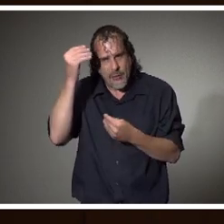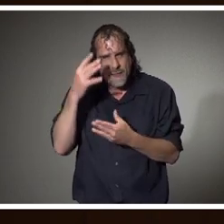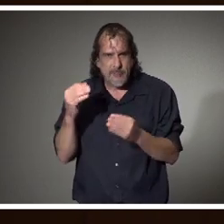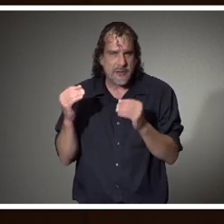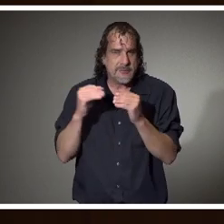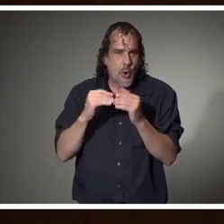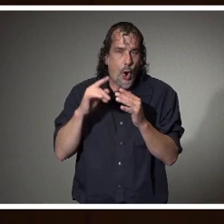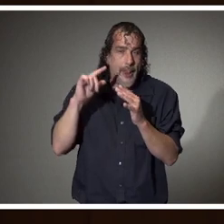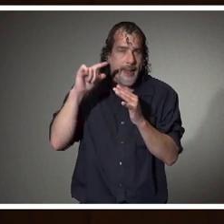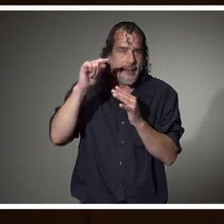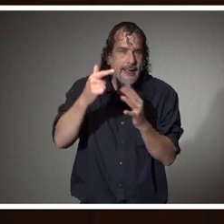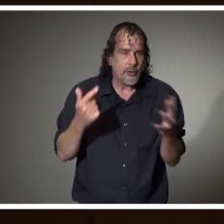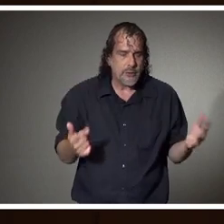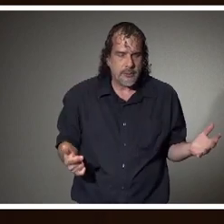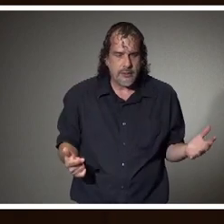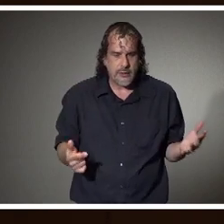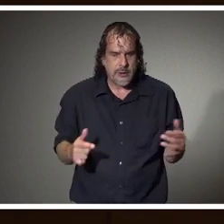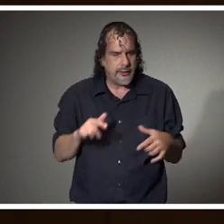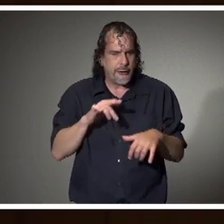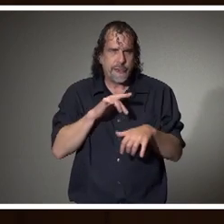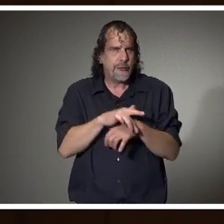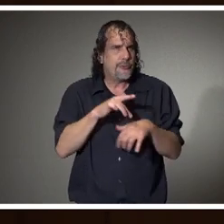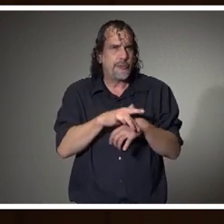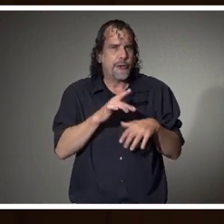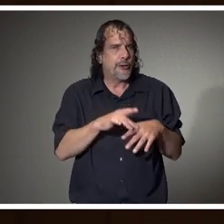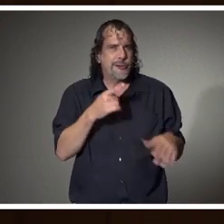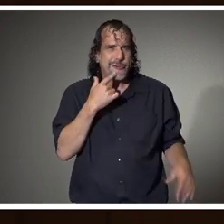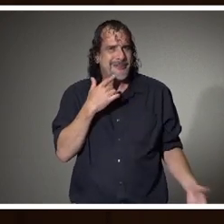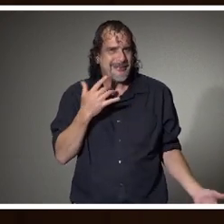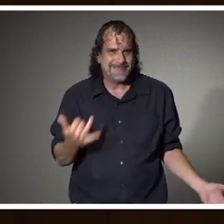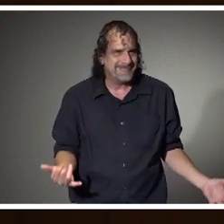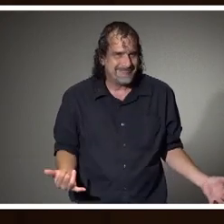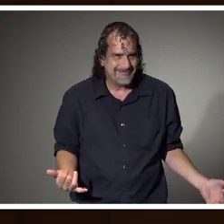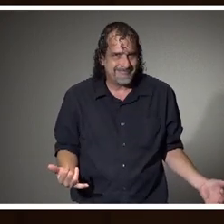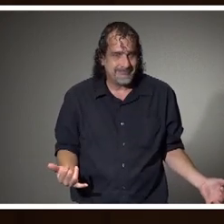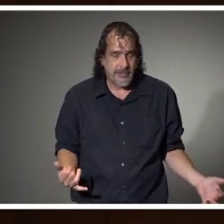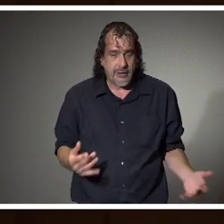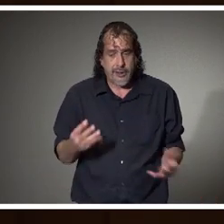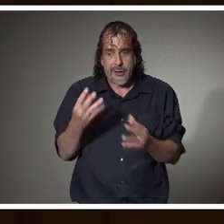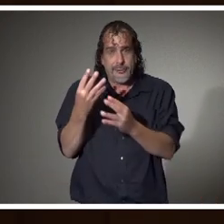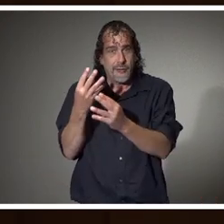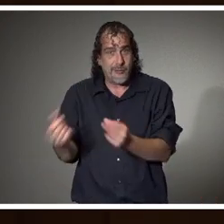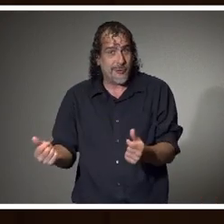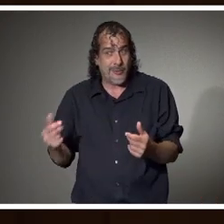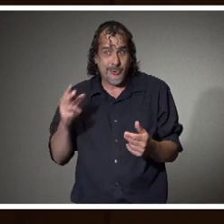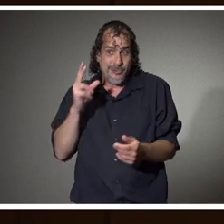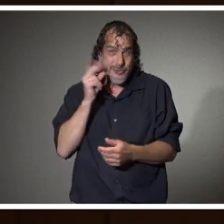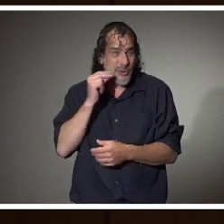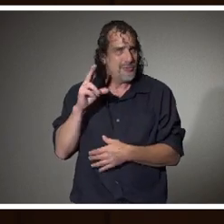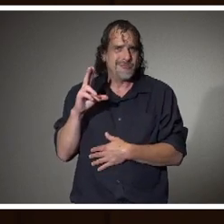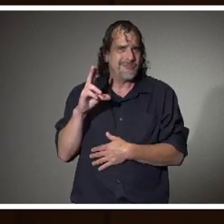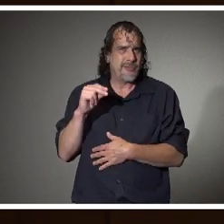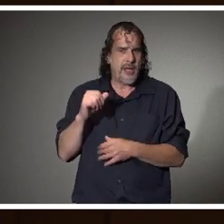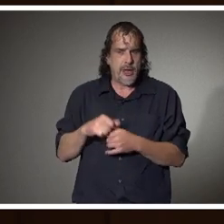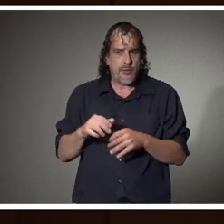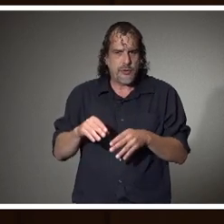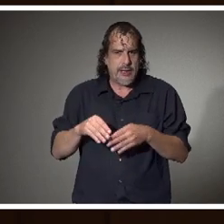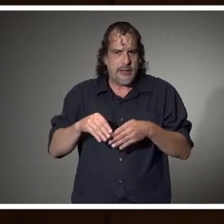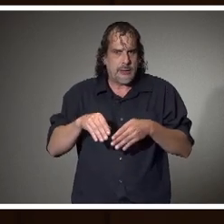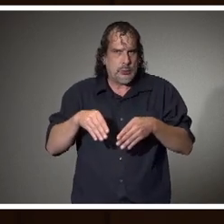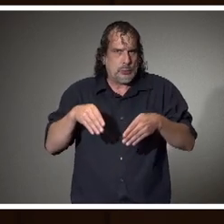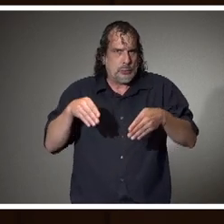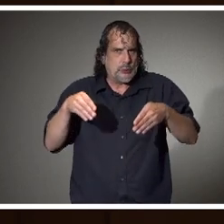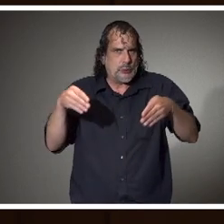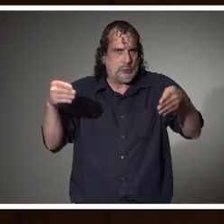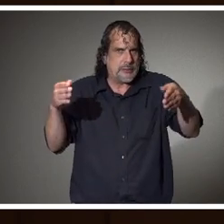going. It's too early to say. It's not going away anytime soon, and we're sort of easing out of the restrictions of the social distancing